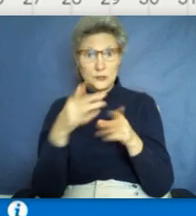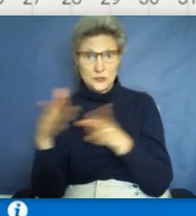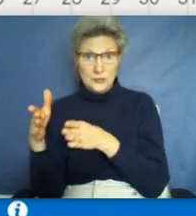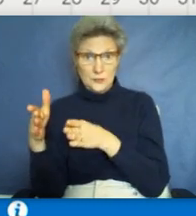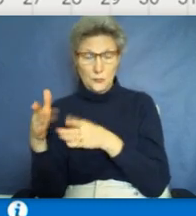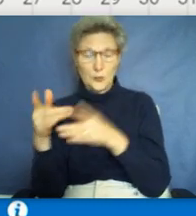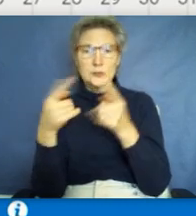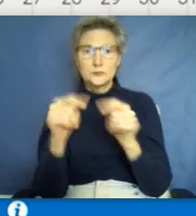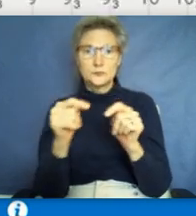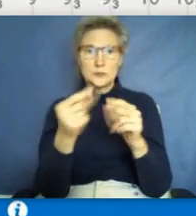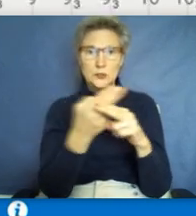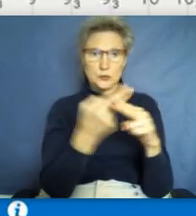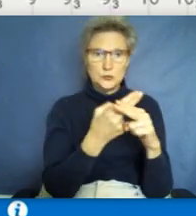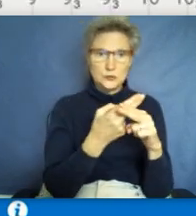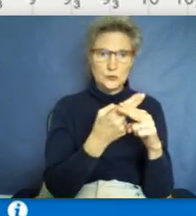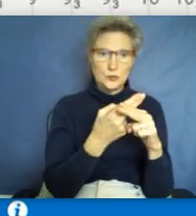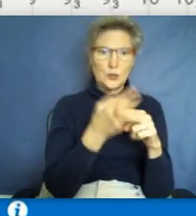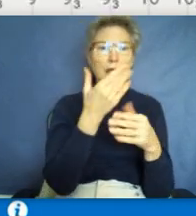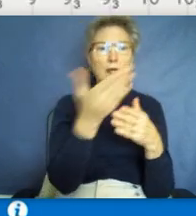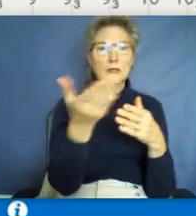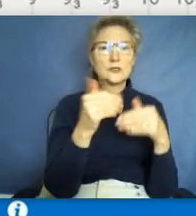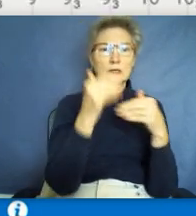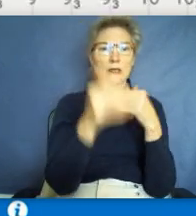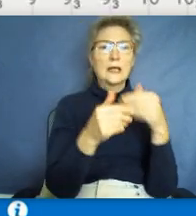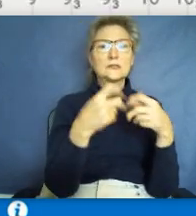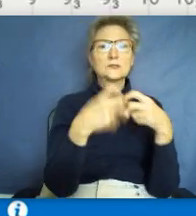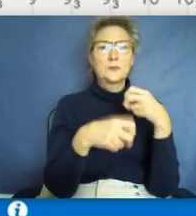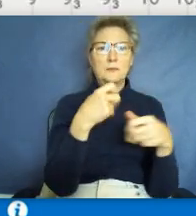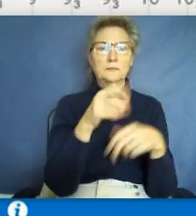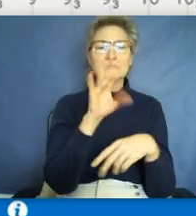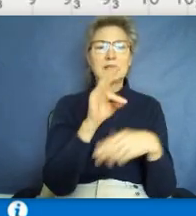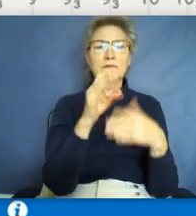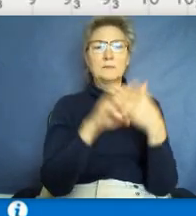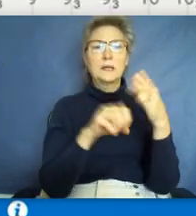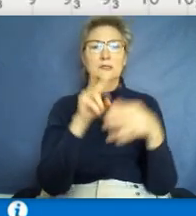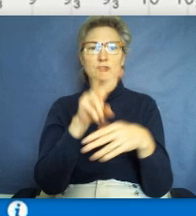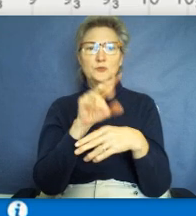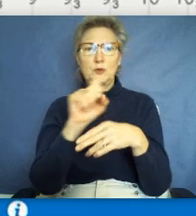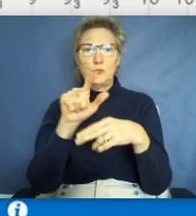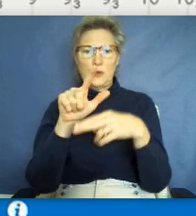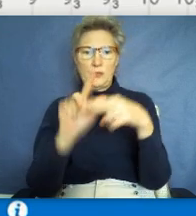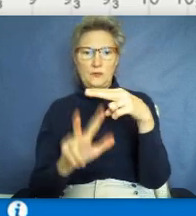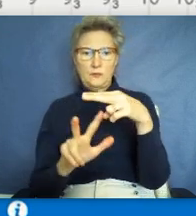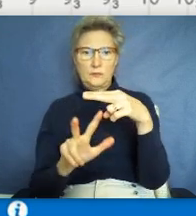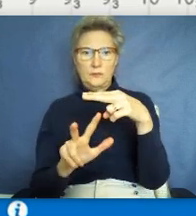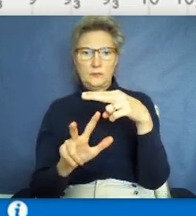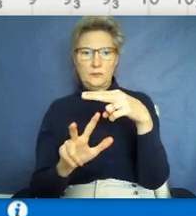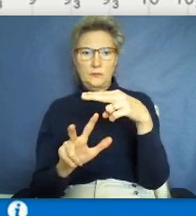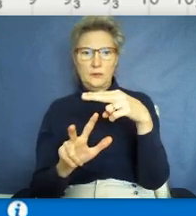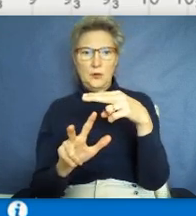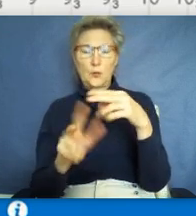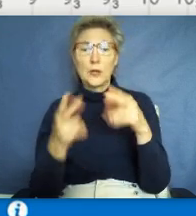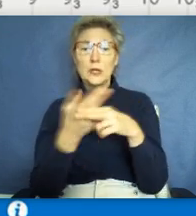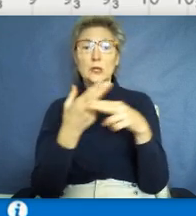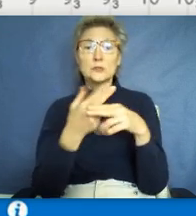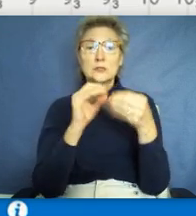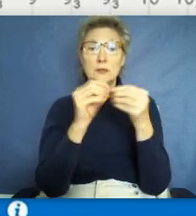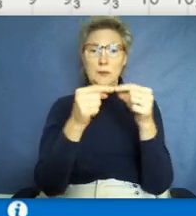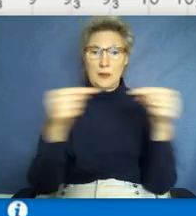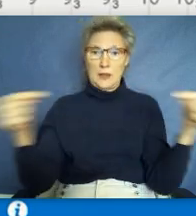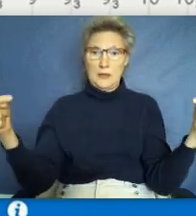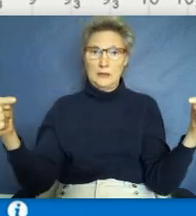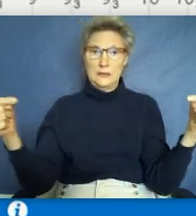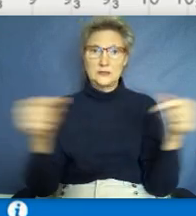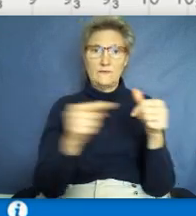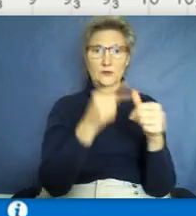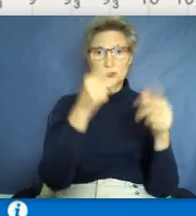to try to, okay, here's our next problem. 7 minus 2 and 1/3. So we're going to use our number line as our